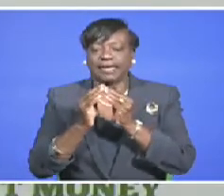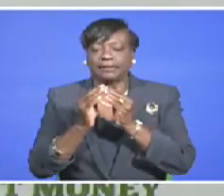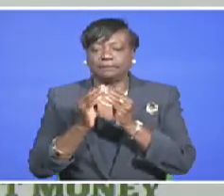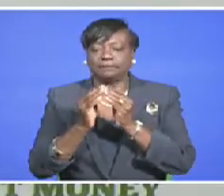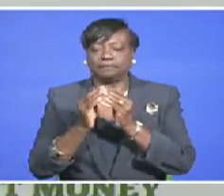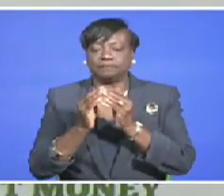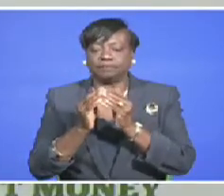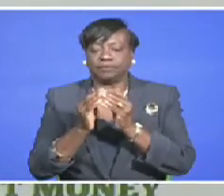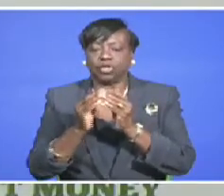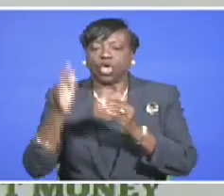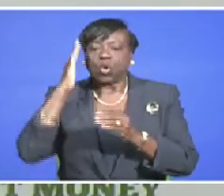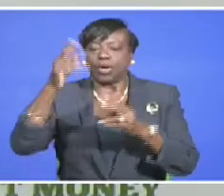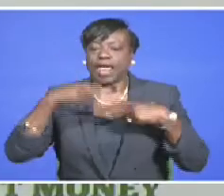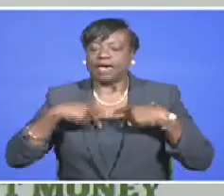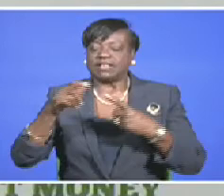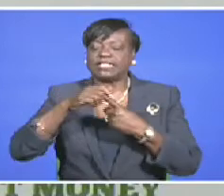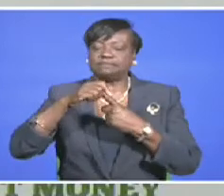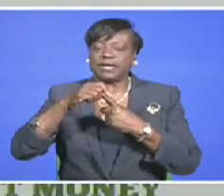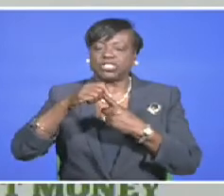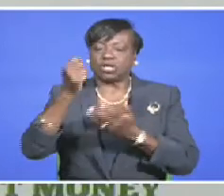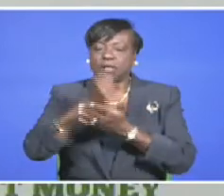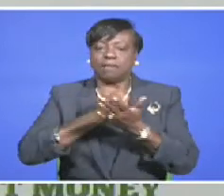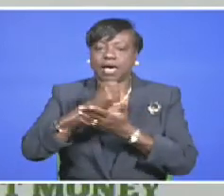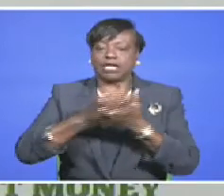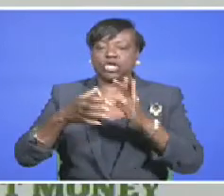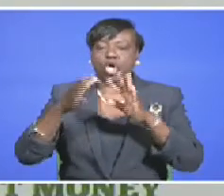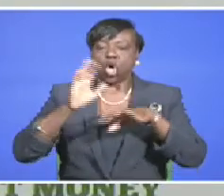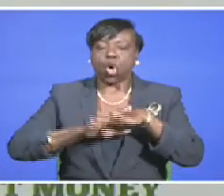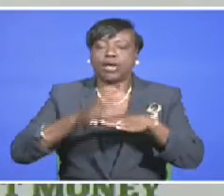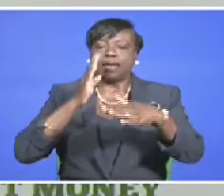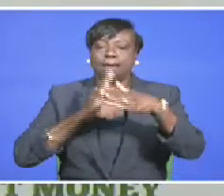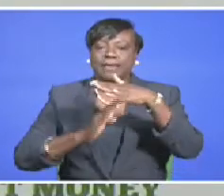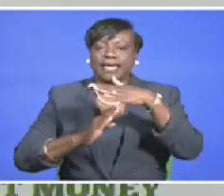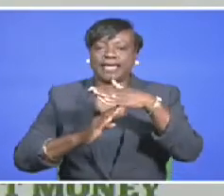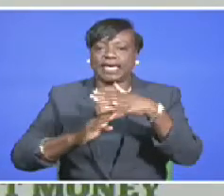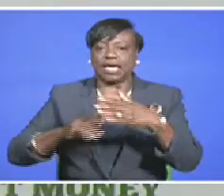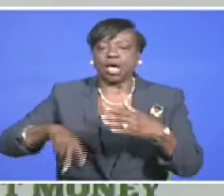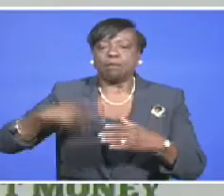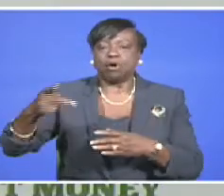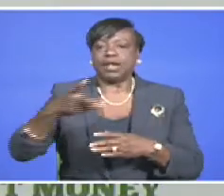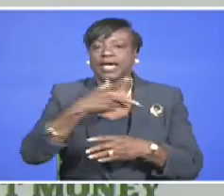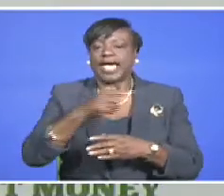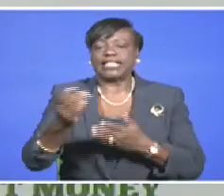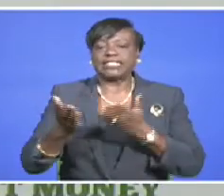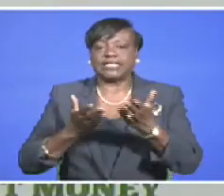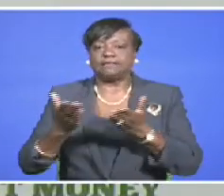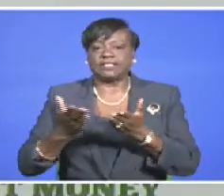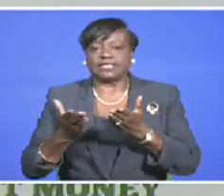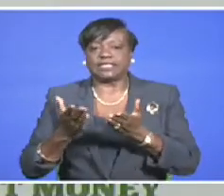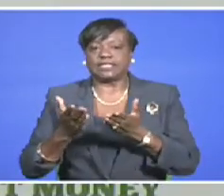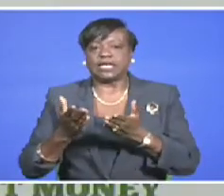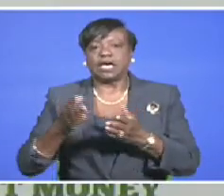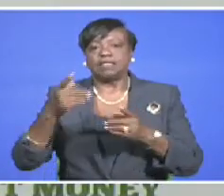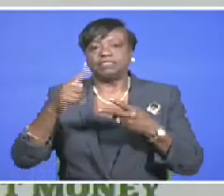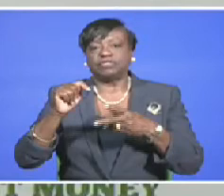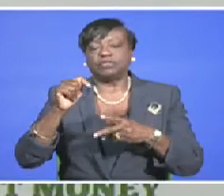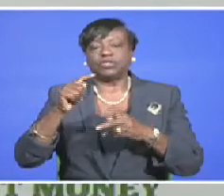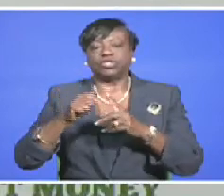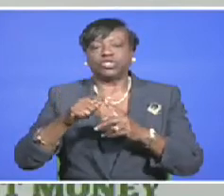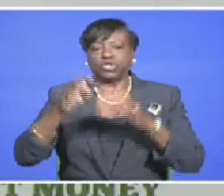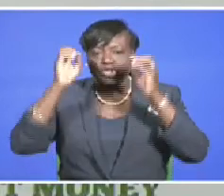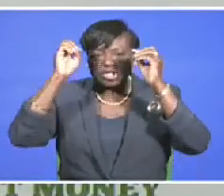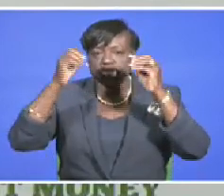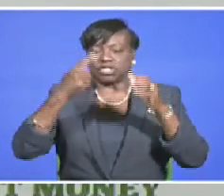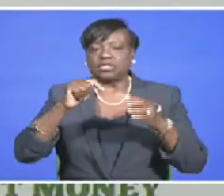towards this end, will have a special segment on banking products and services to help the public learn more about how to borrow and how to use